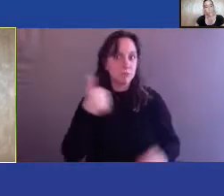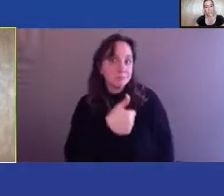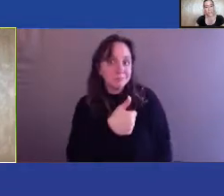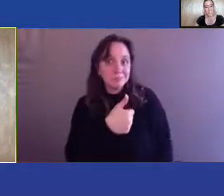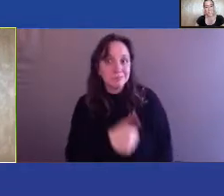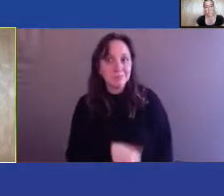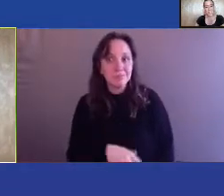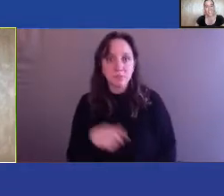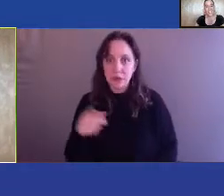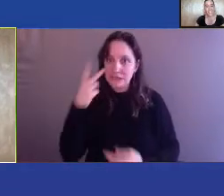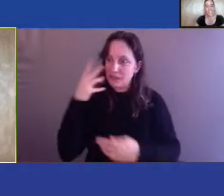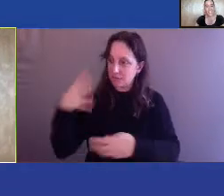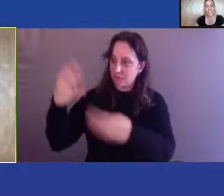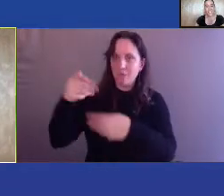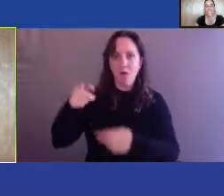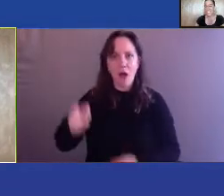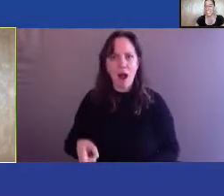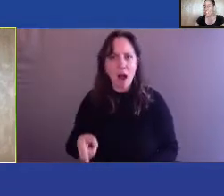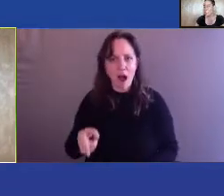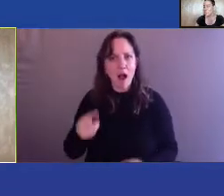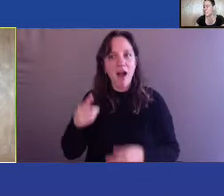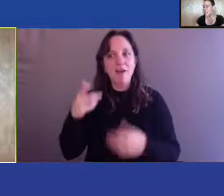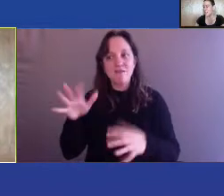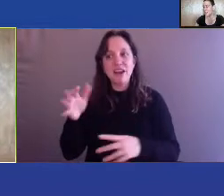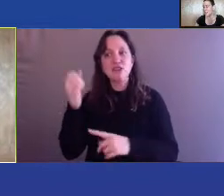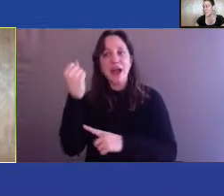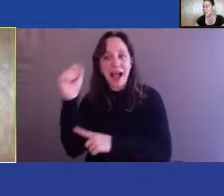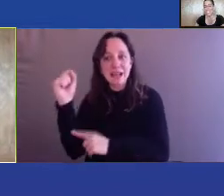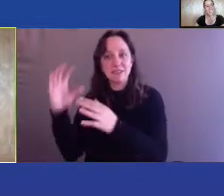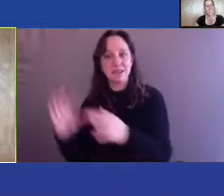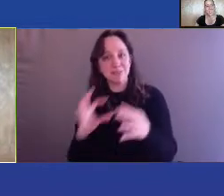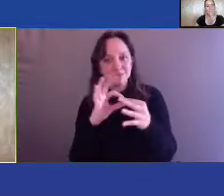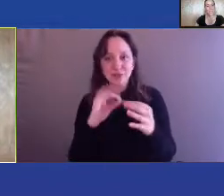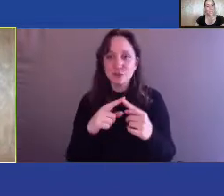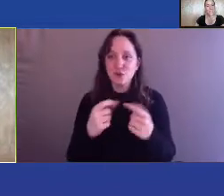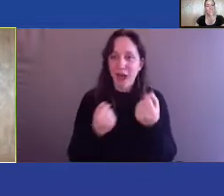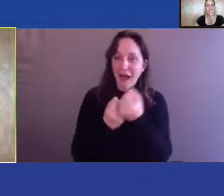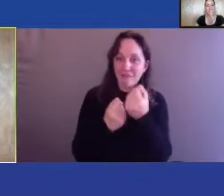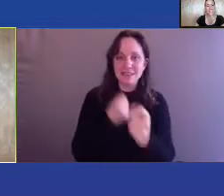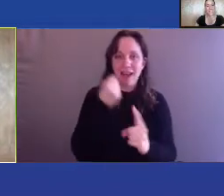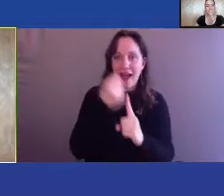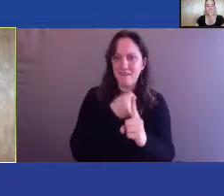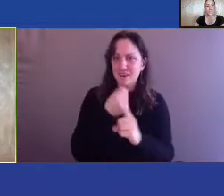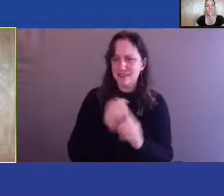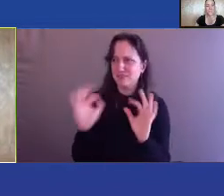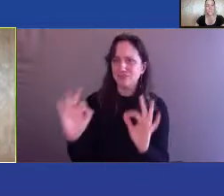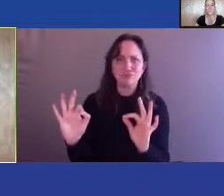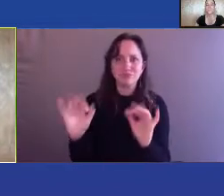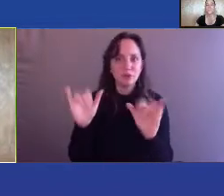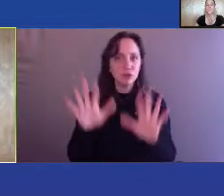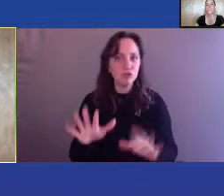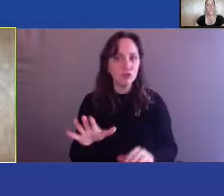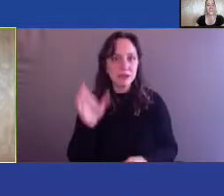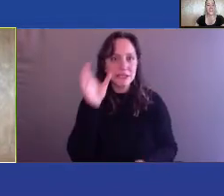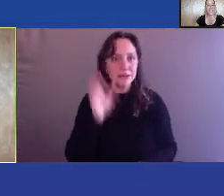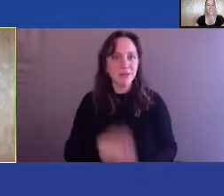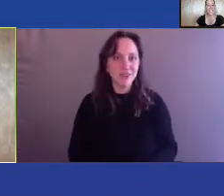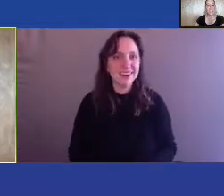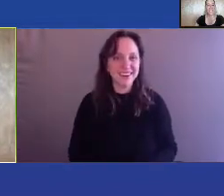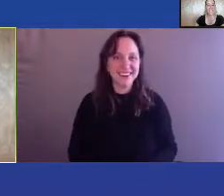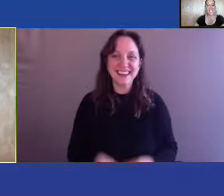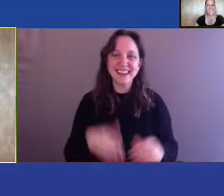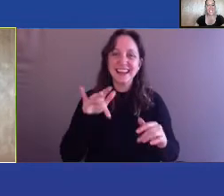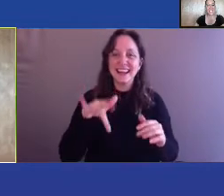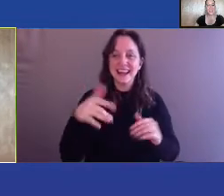that are really oriented into their advocacy in the community already. This is really great to hear. All right, next